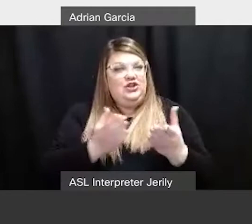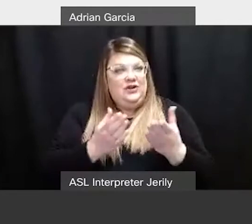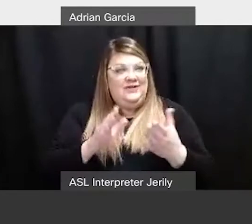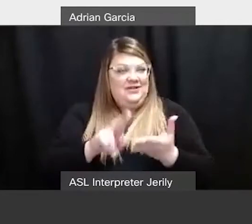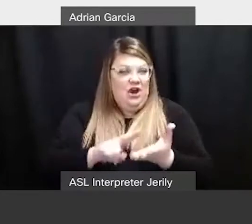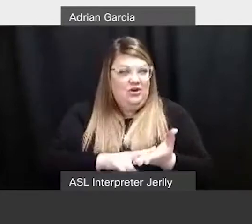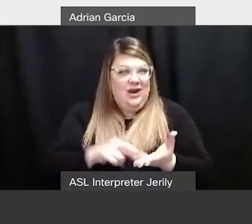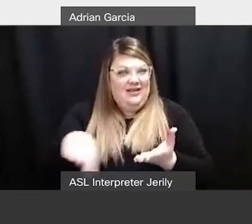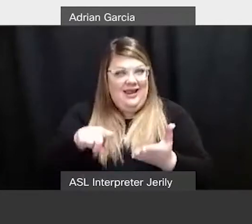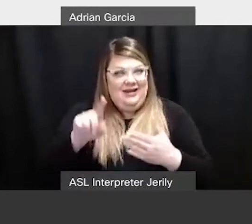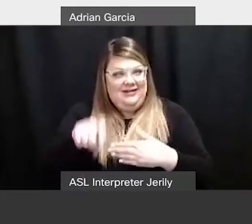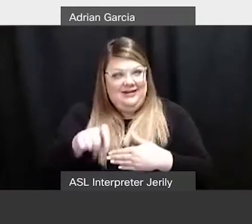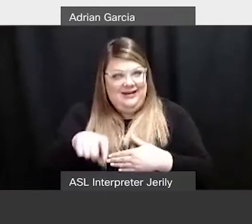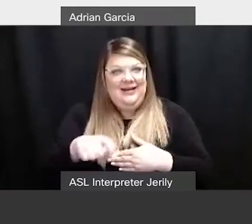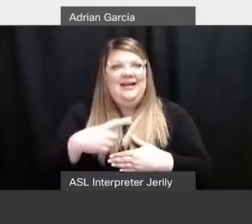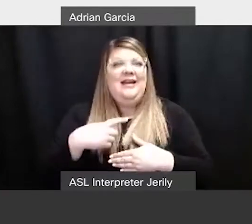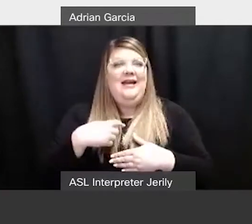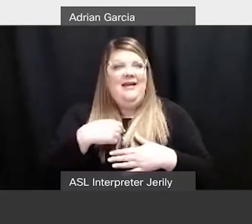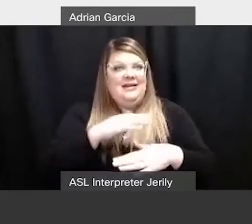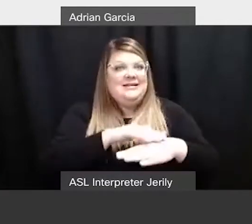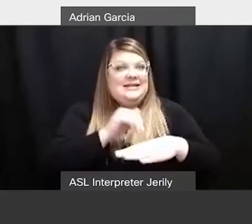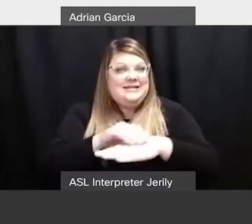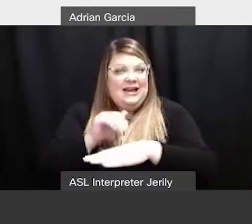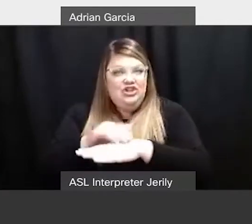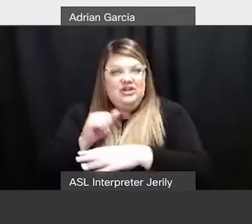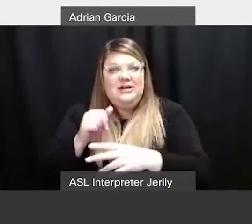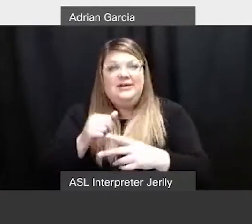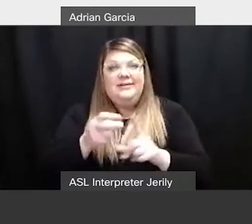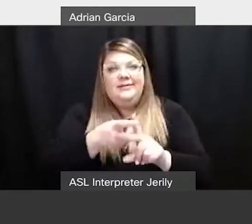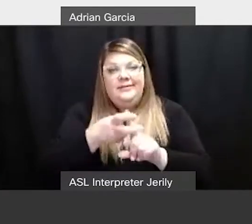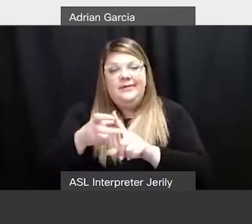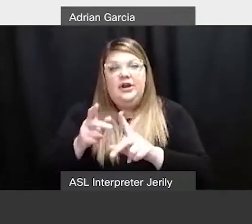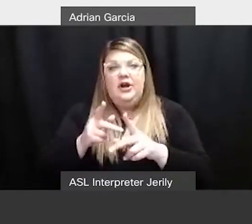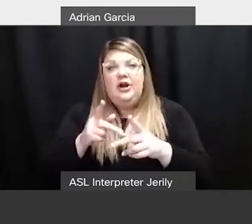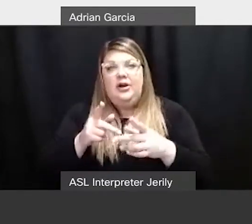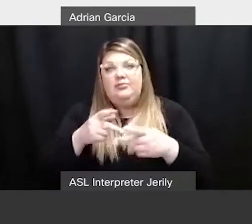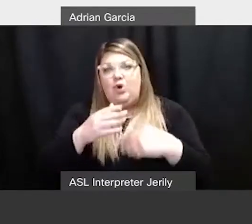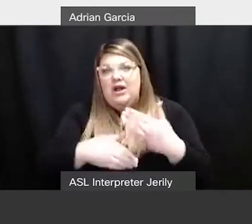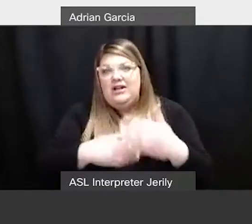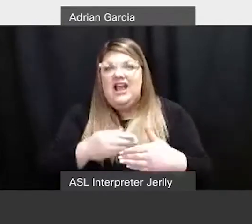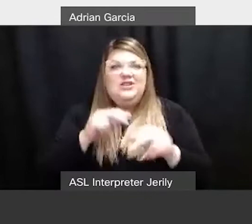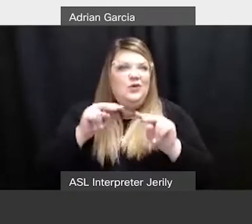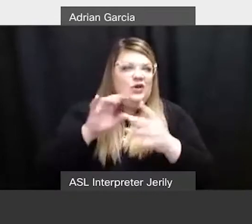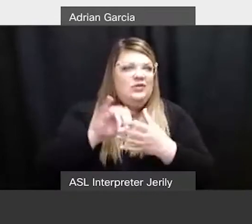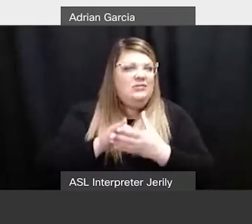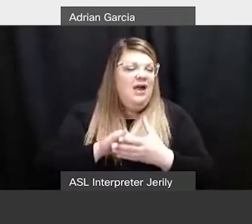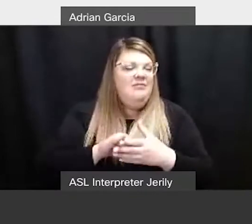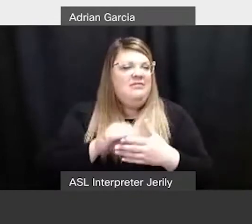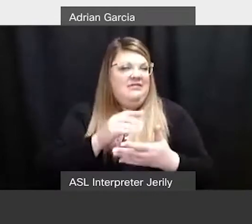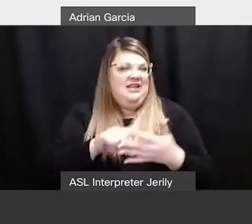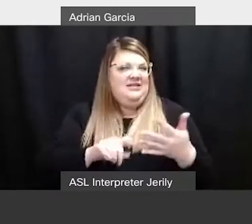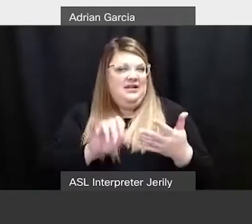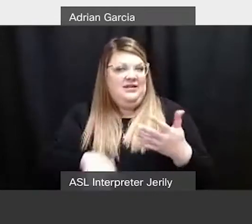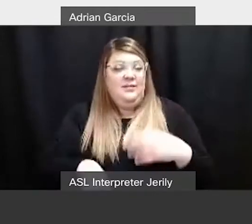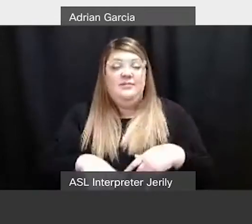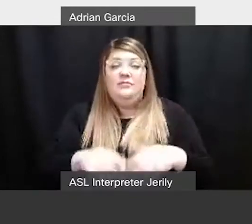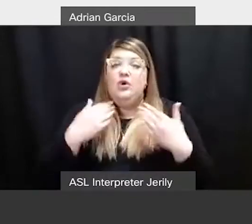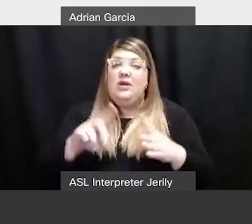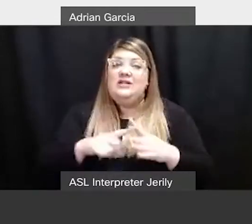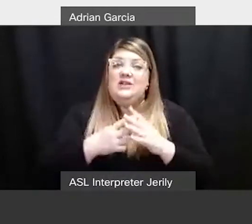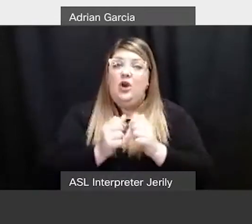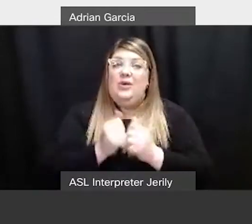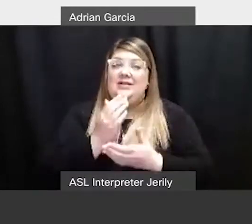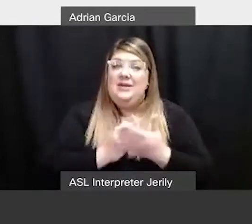I facilitate the solicitation process and things like that. So I'll go ahead and start with some of the current